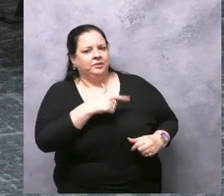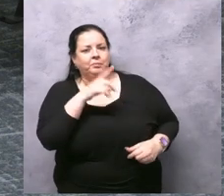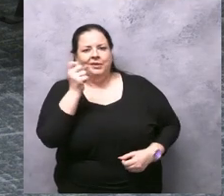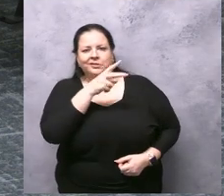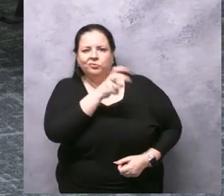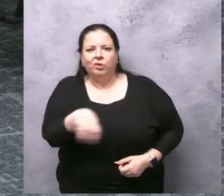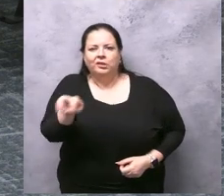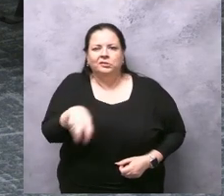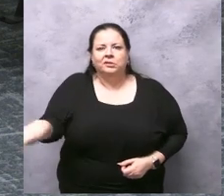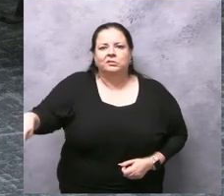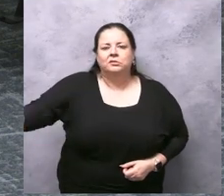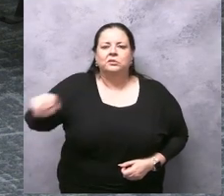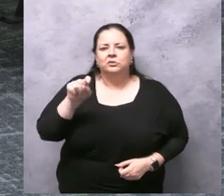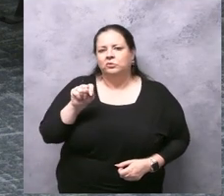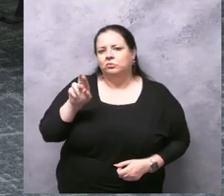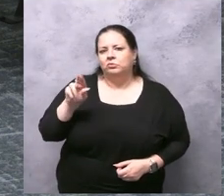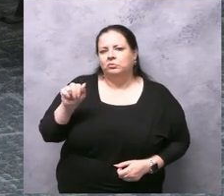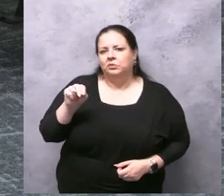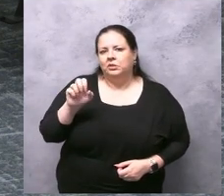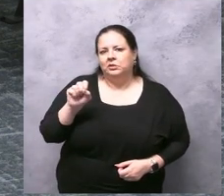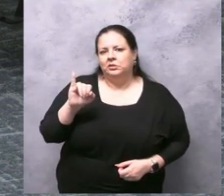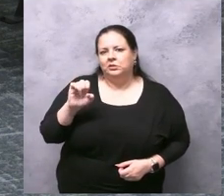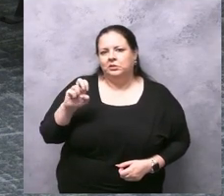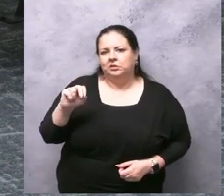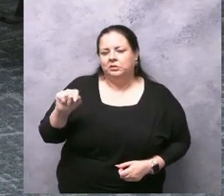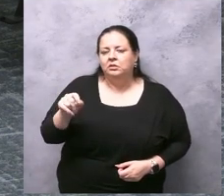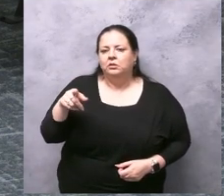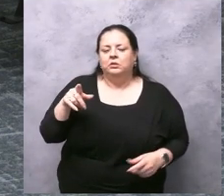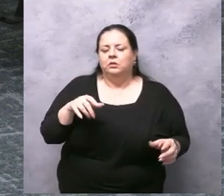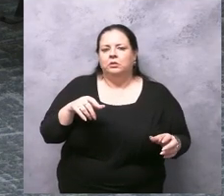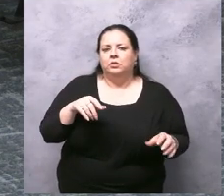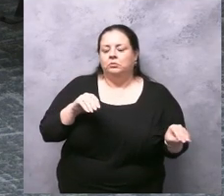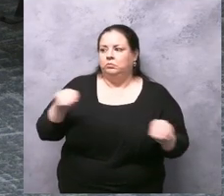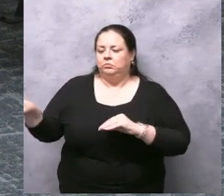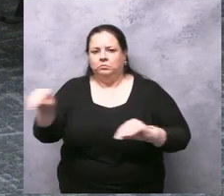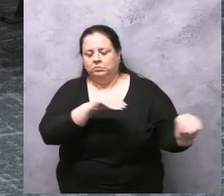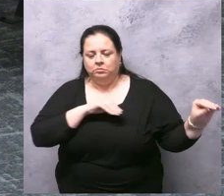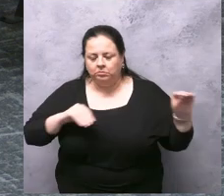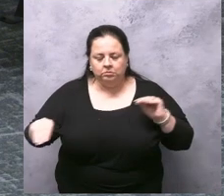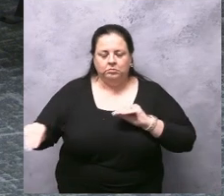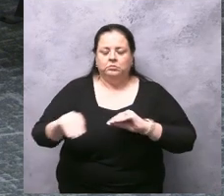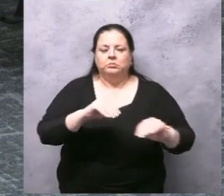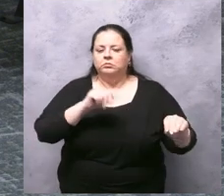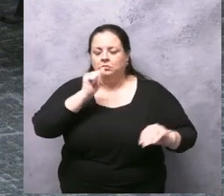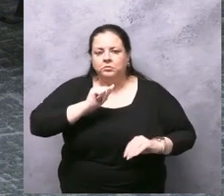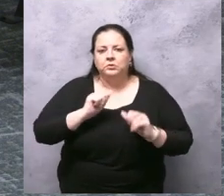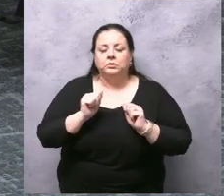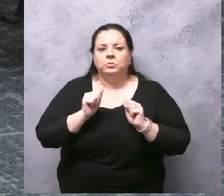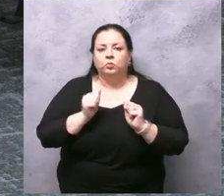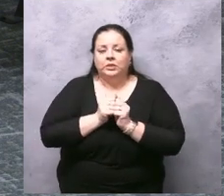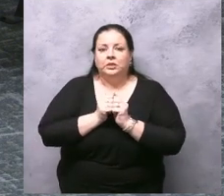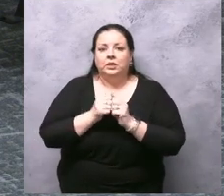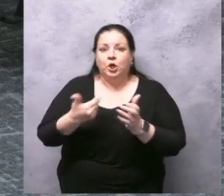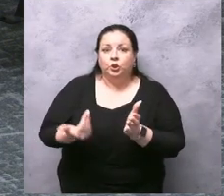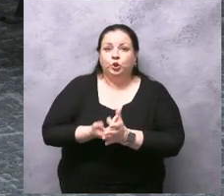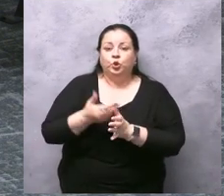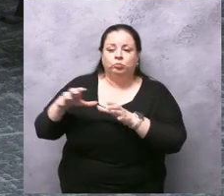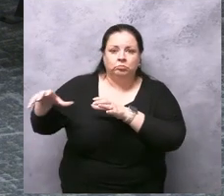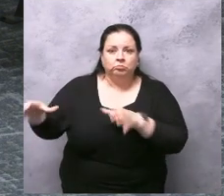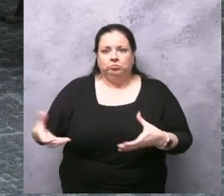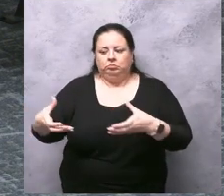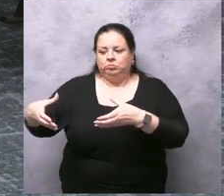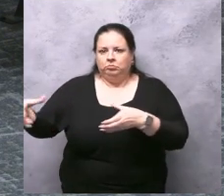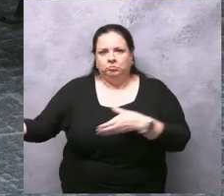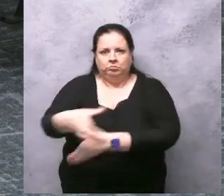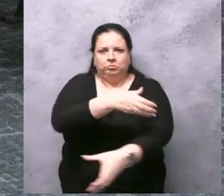population. So those students are coming and going, and they're having to deal with all of the issues associated with a new set of students every year